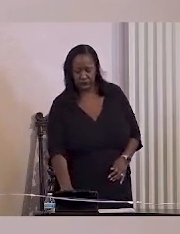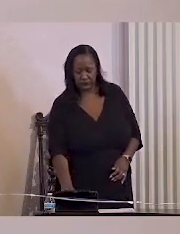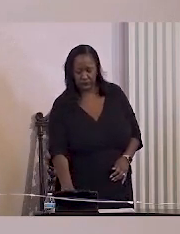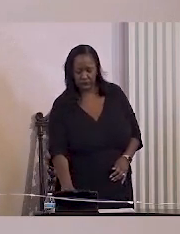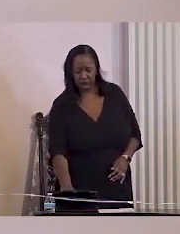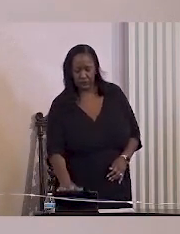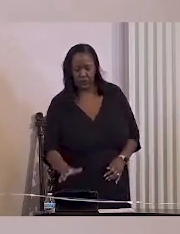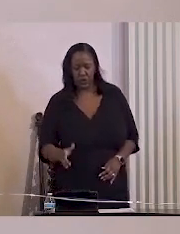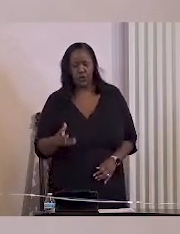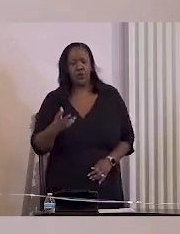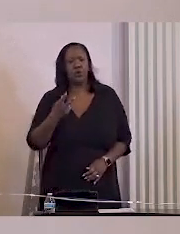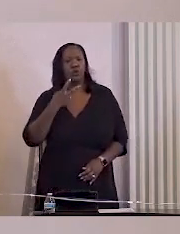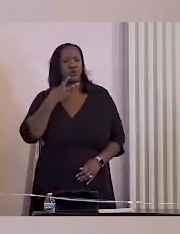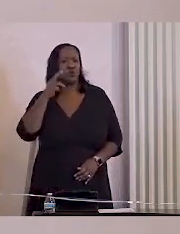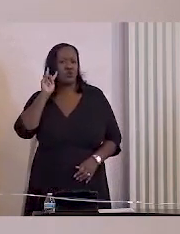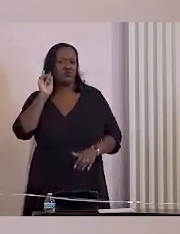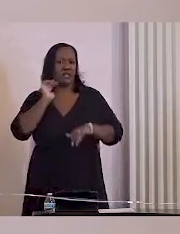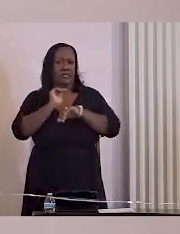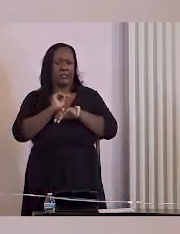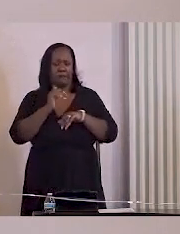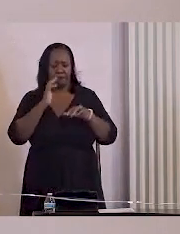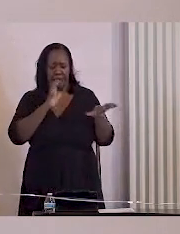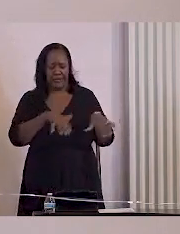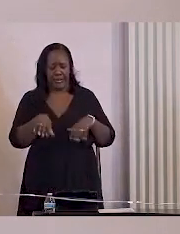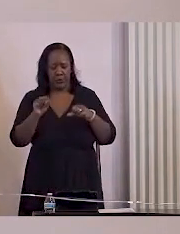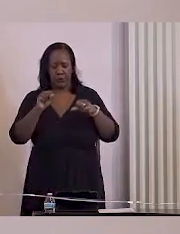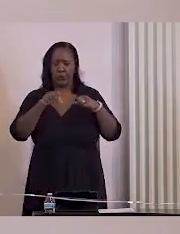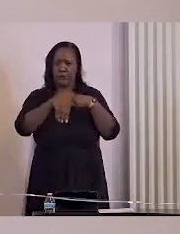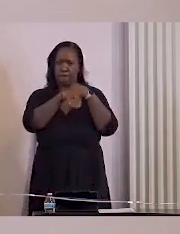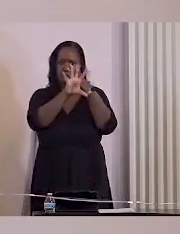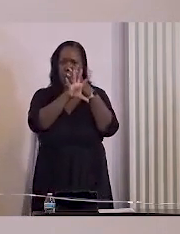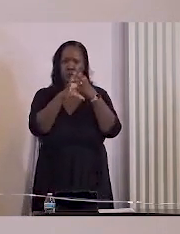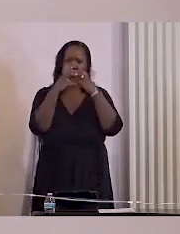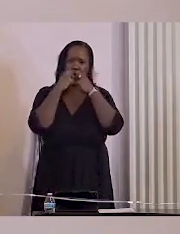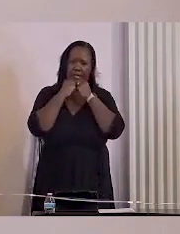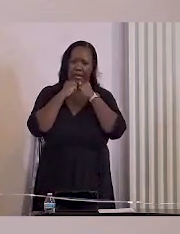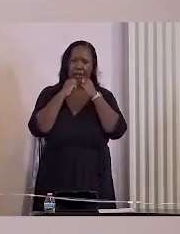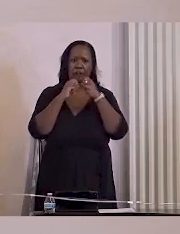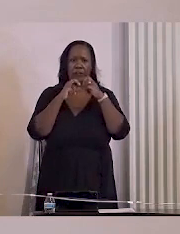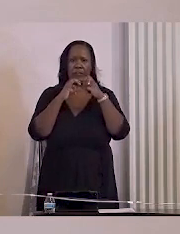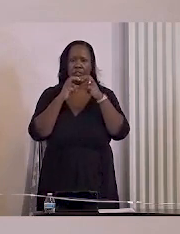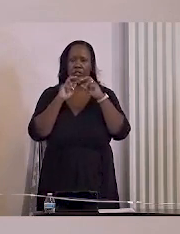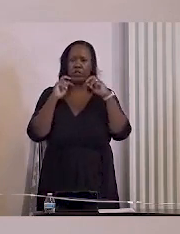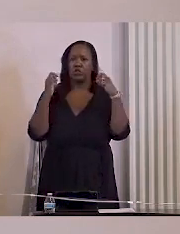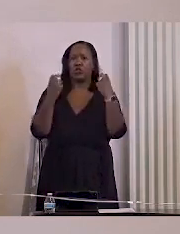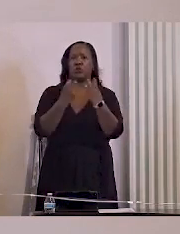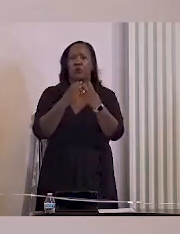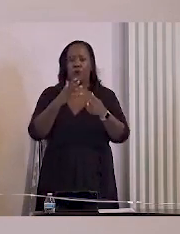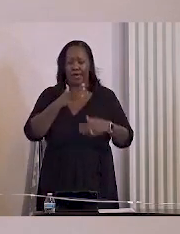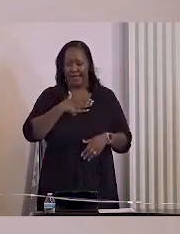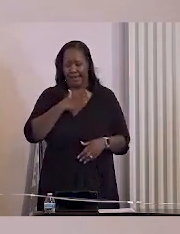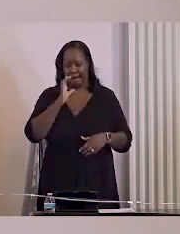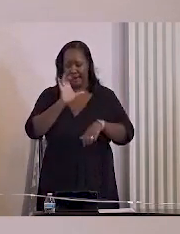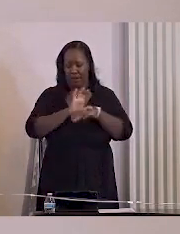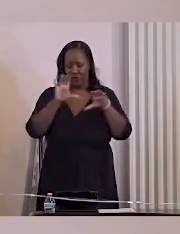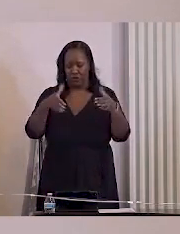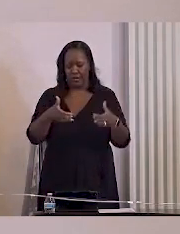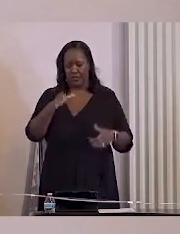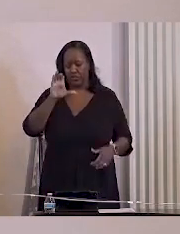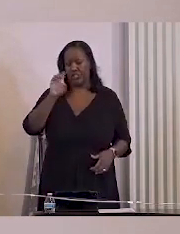Two nights ago, I held a virtual caring circle at my congregation, Cedar Lane